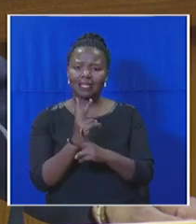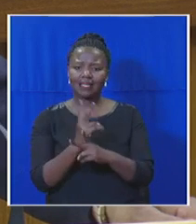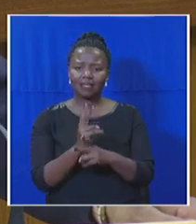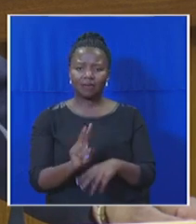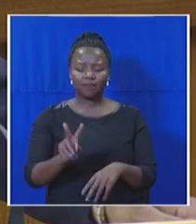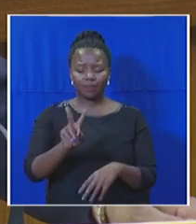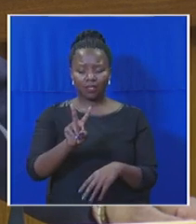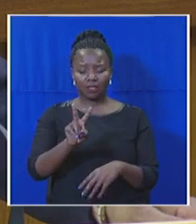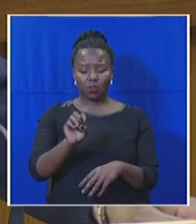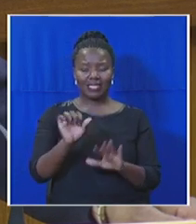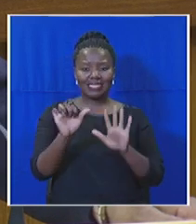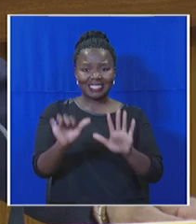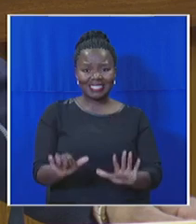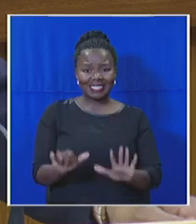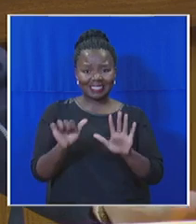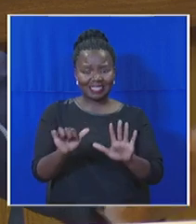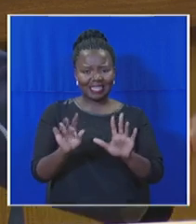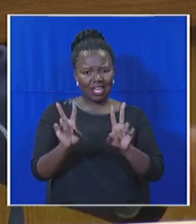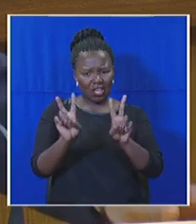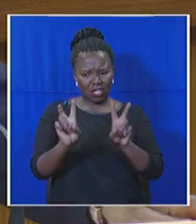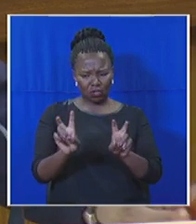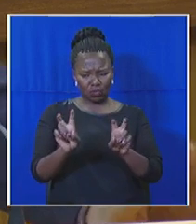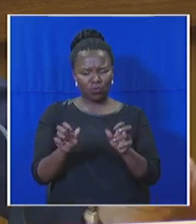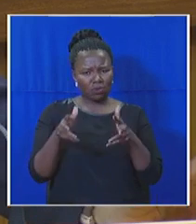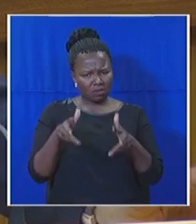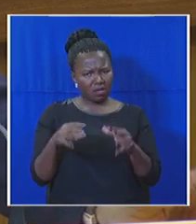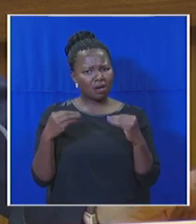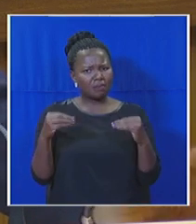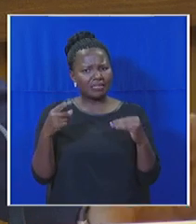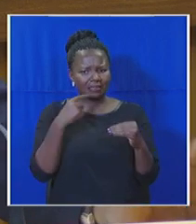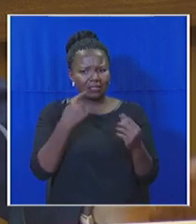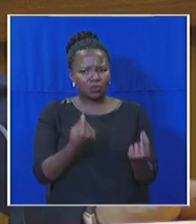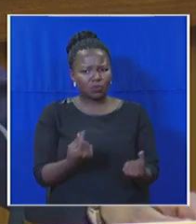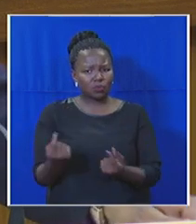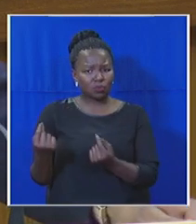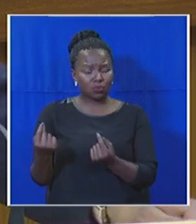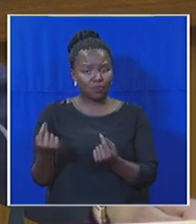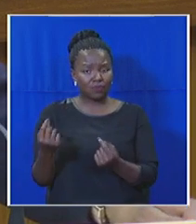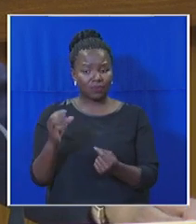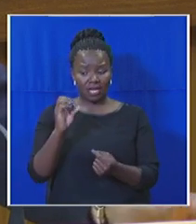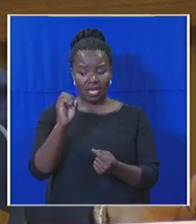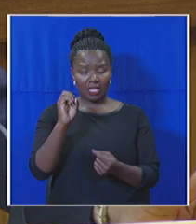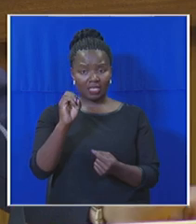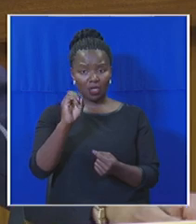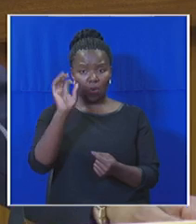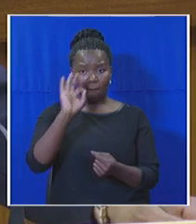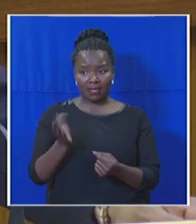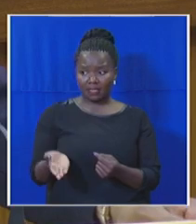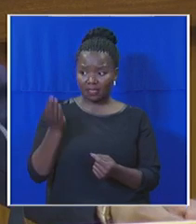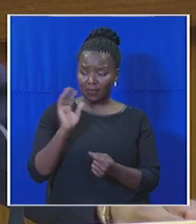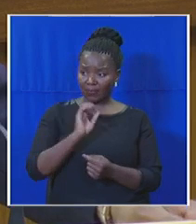2016, that matter is being addressed. The issue of zero fees is not going to affect the starting